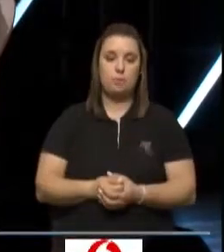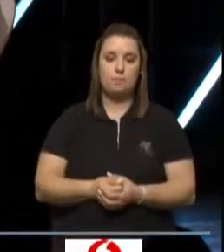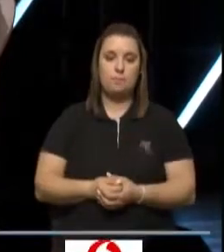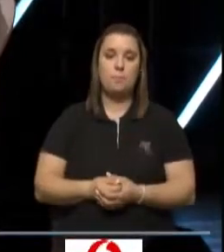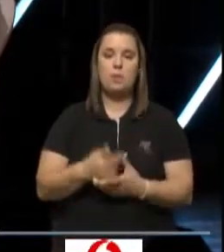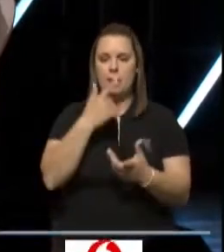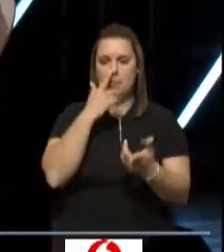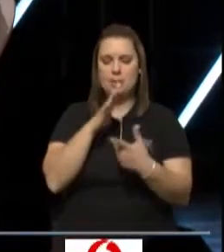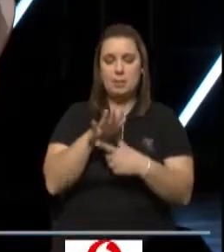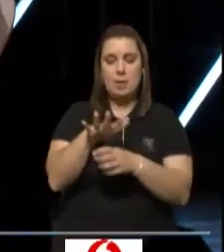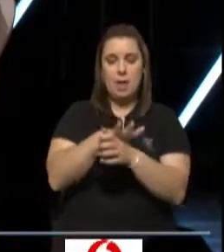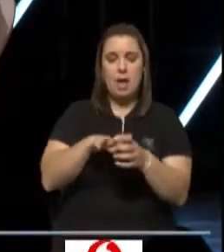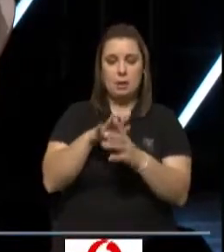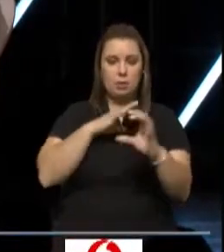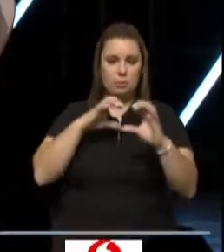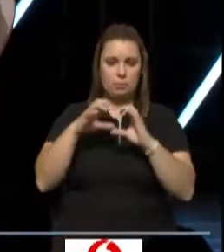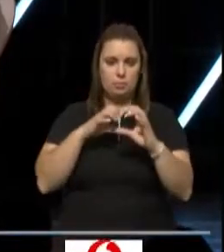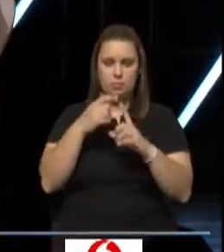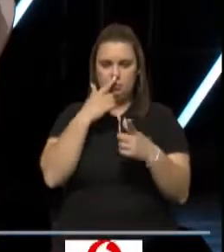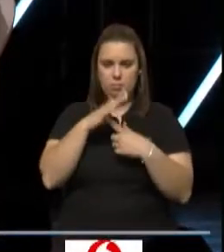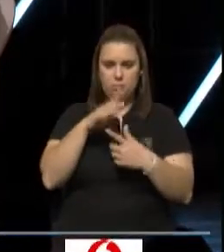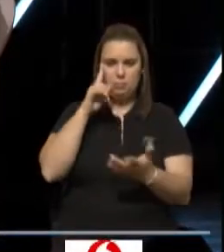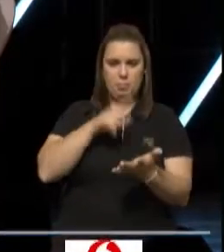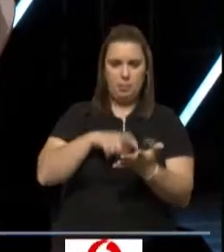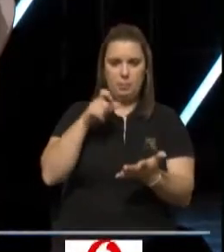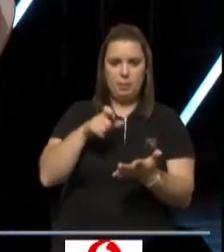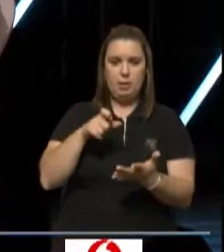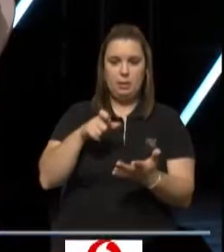major players. There are other blocks, for instance.